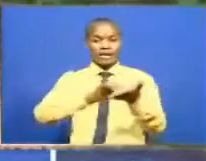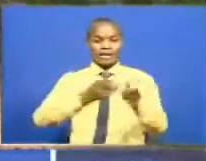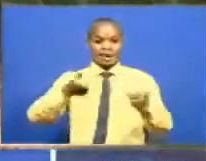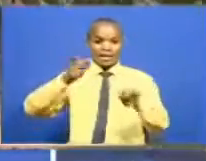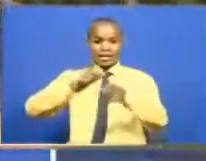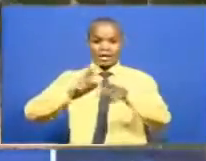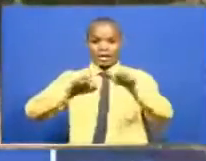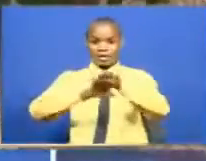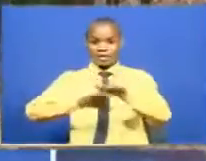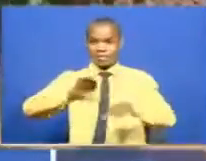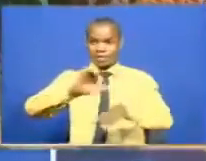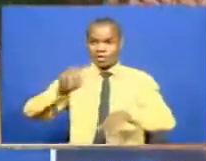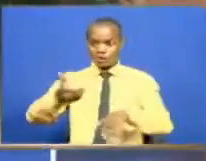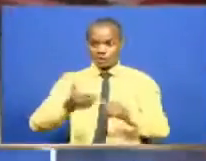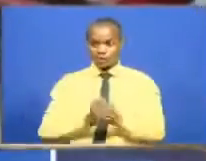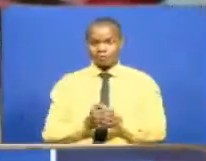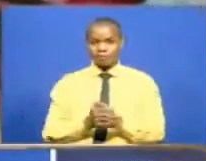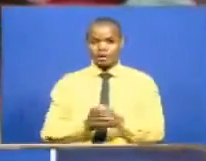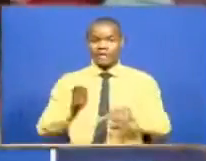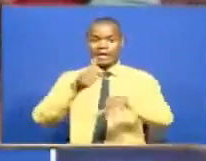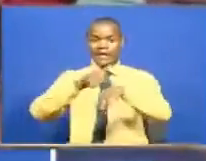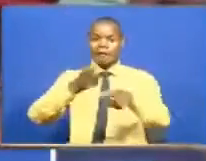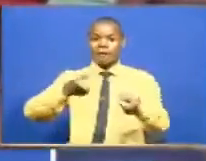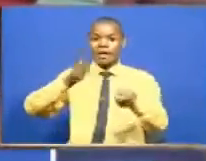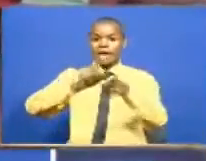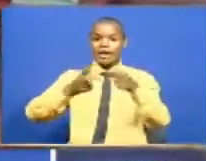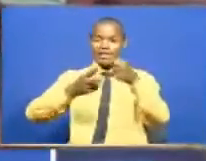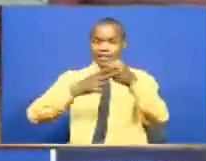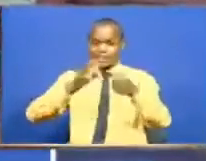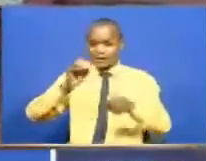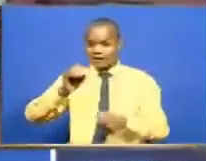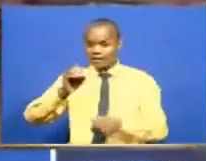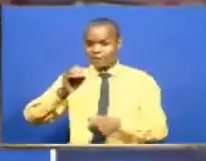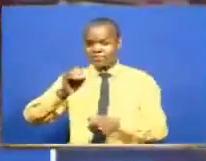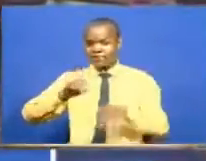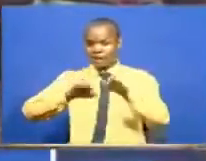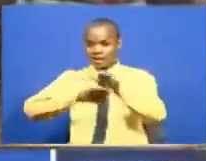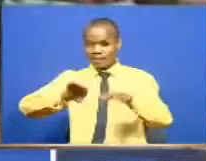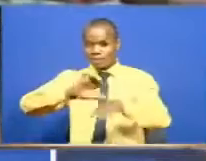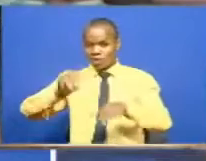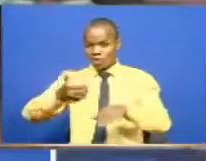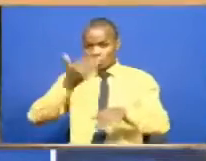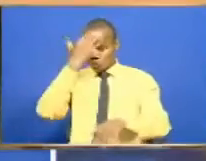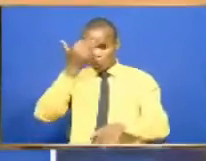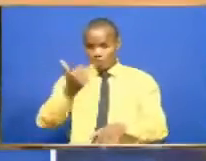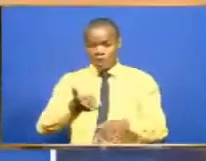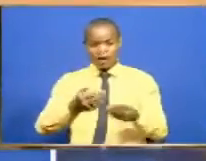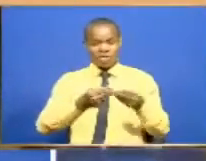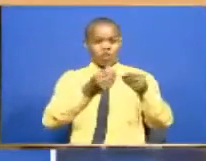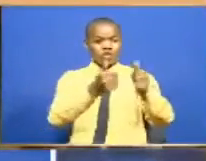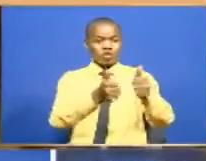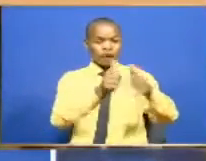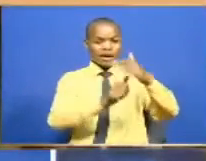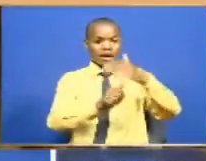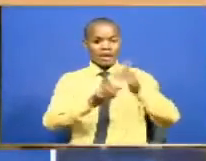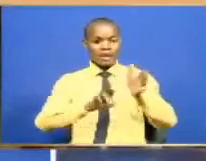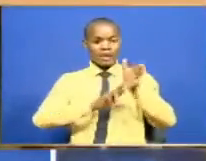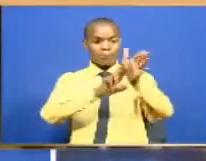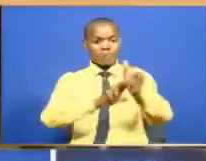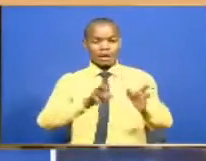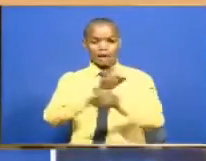constituencies. The import of adding 70 extra constituencies is to solve underrepresentation in populous